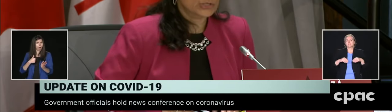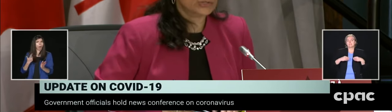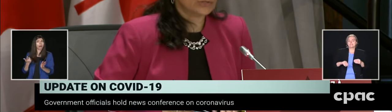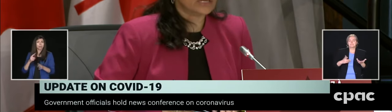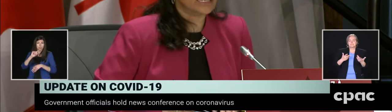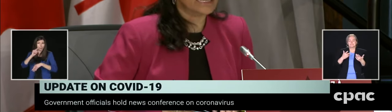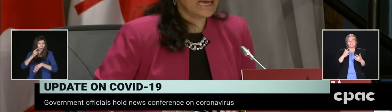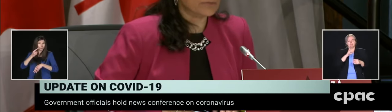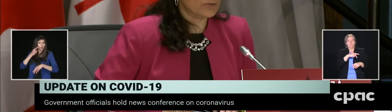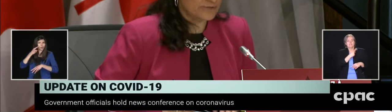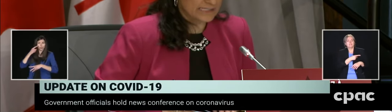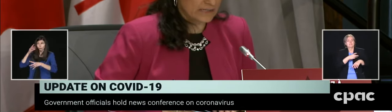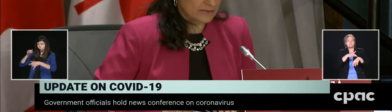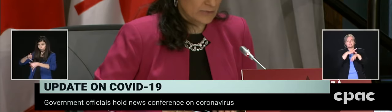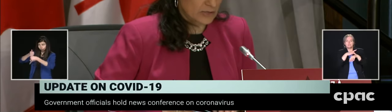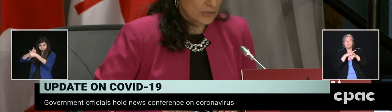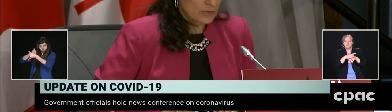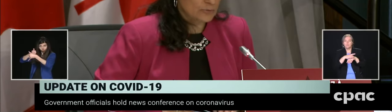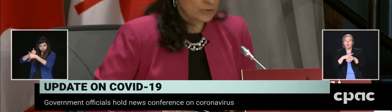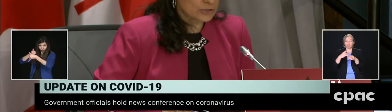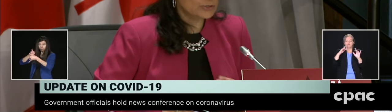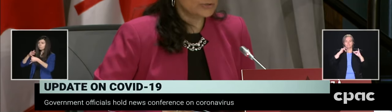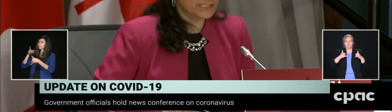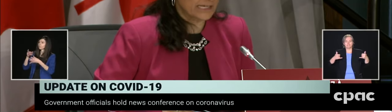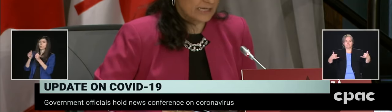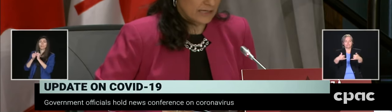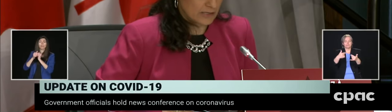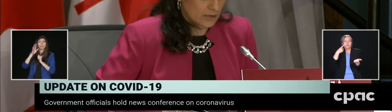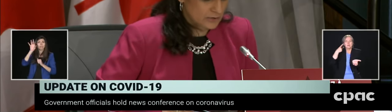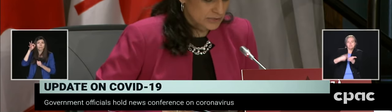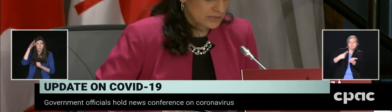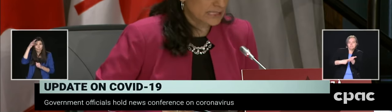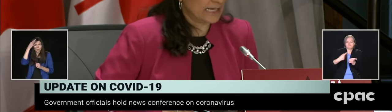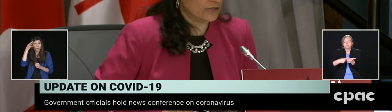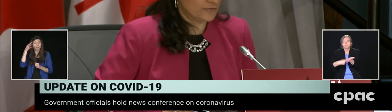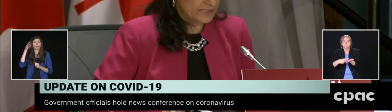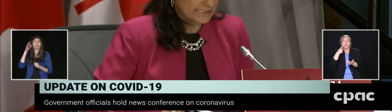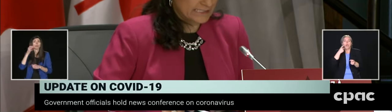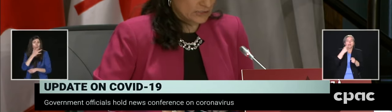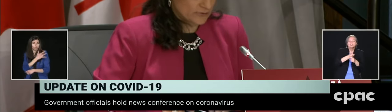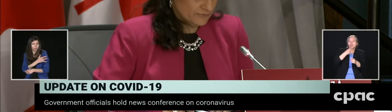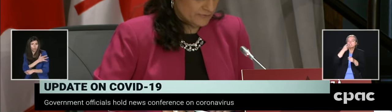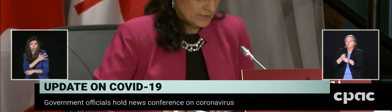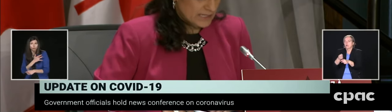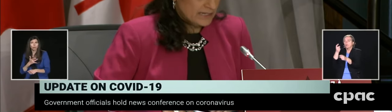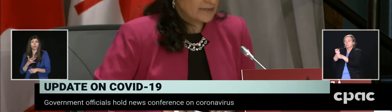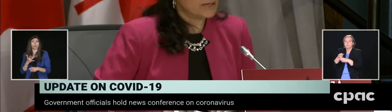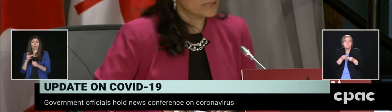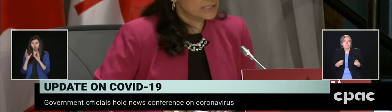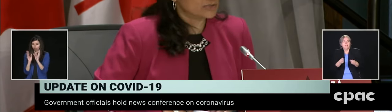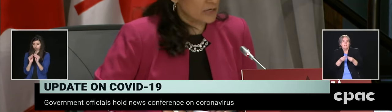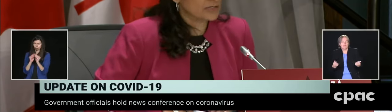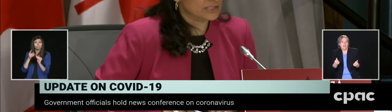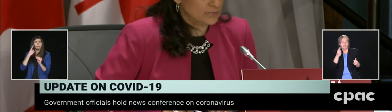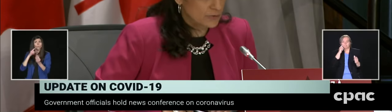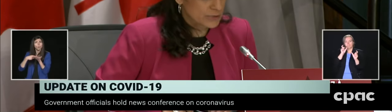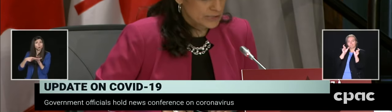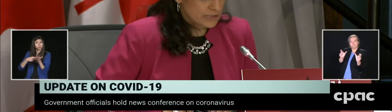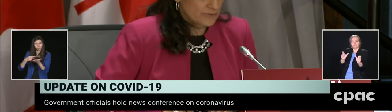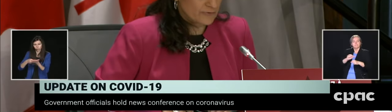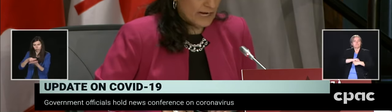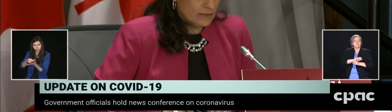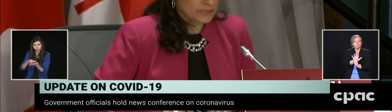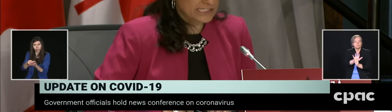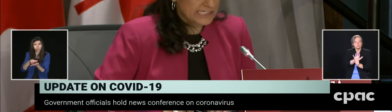territoires sur l'approvisionnement pour lutter contre la COVID-19. There is strong